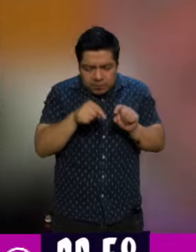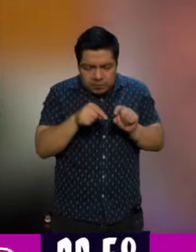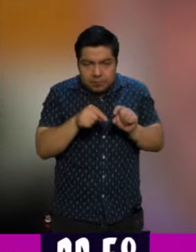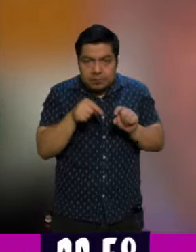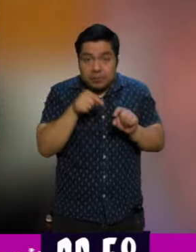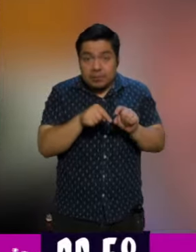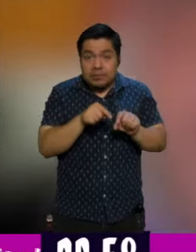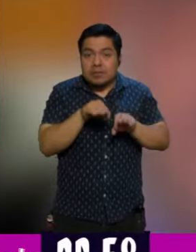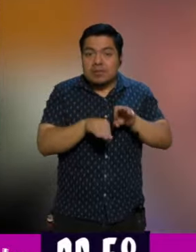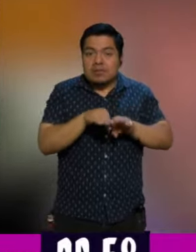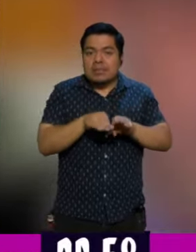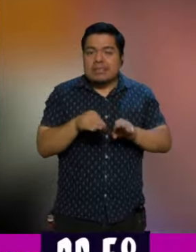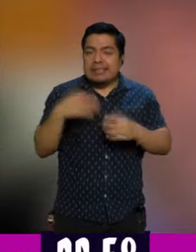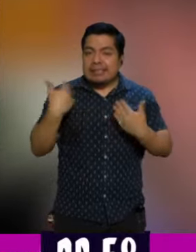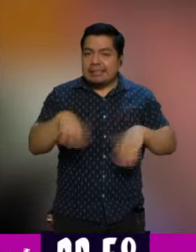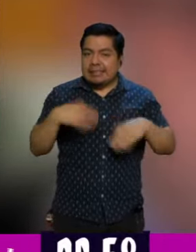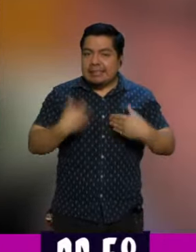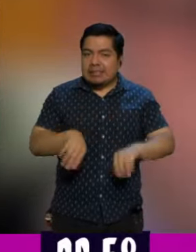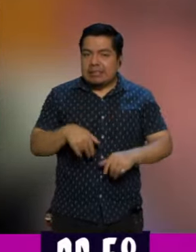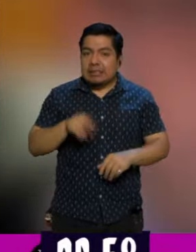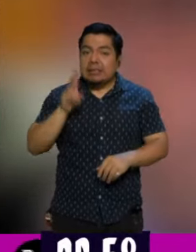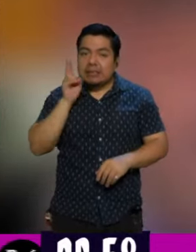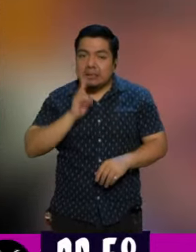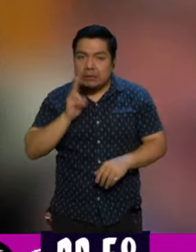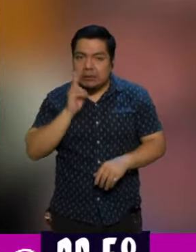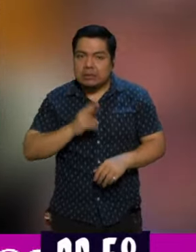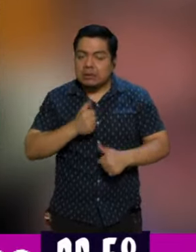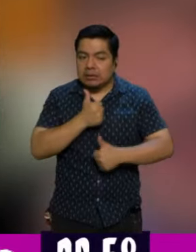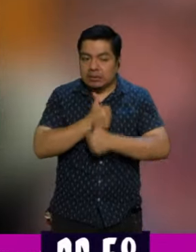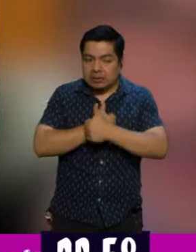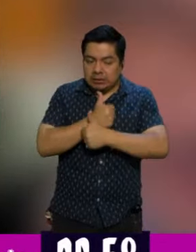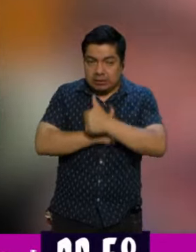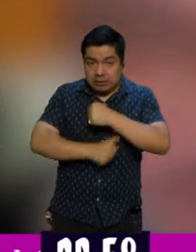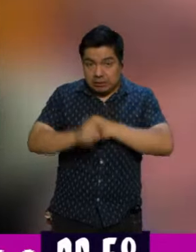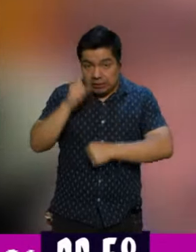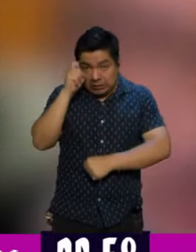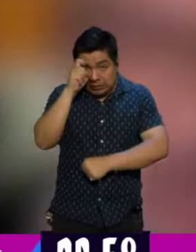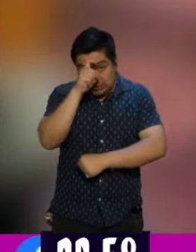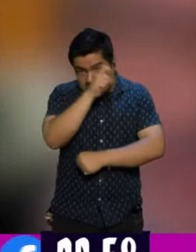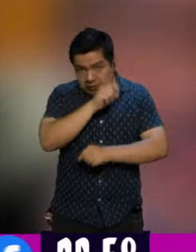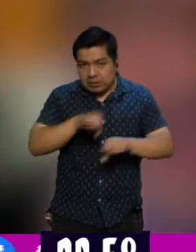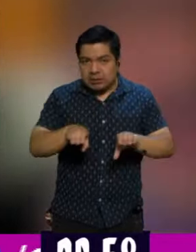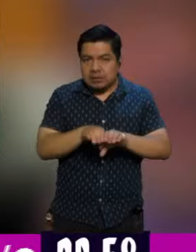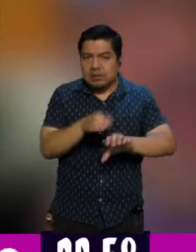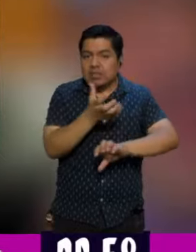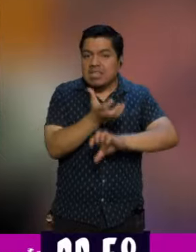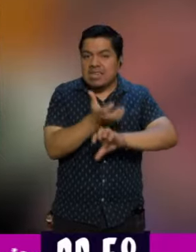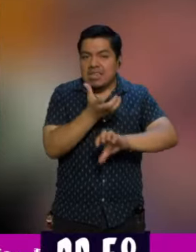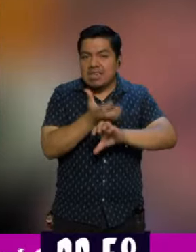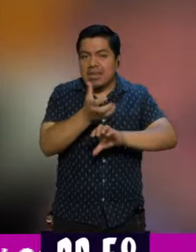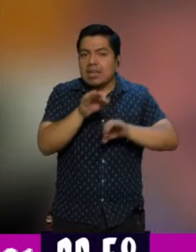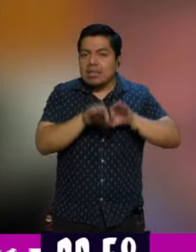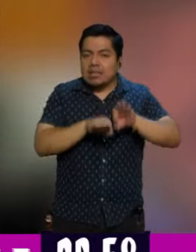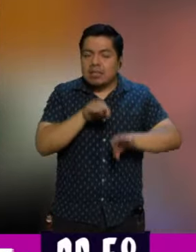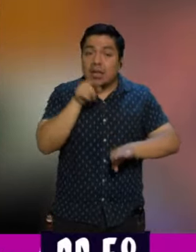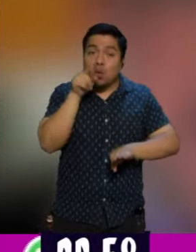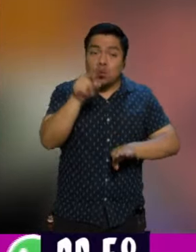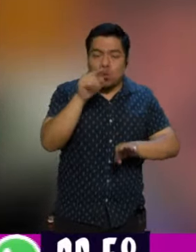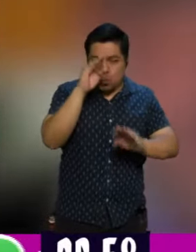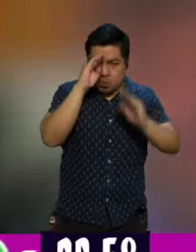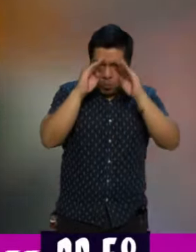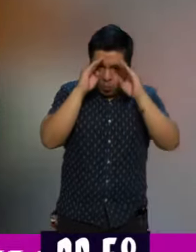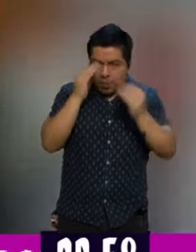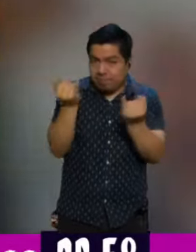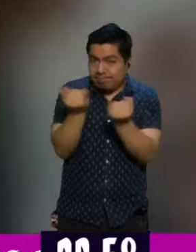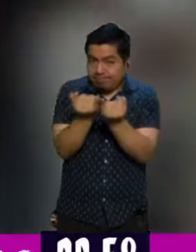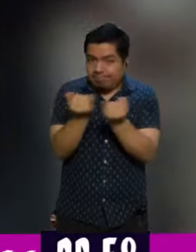took big risks. He gambled, the future of the whole country. You started doing big risks